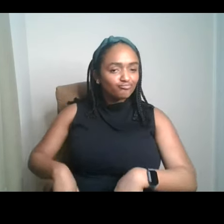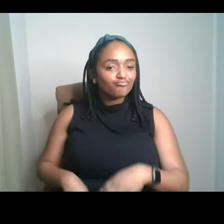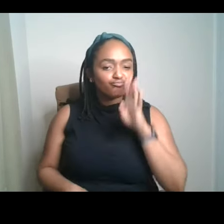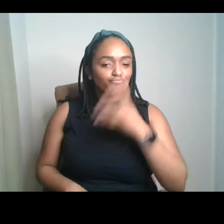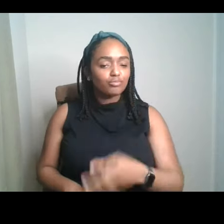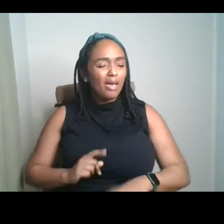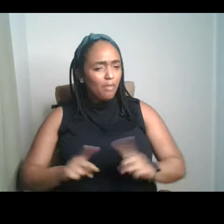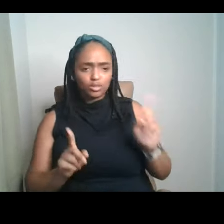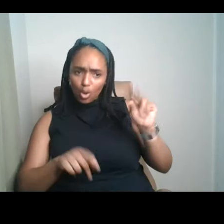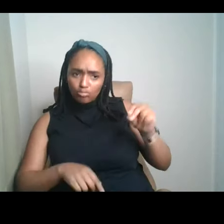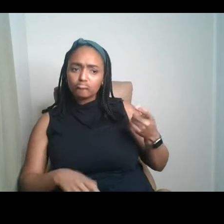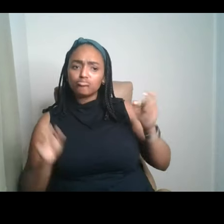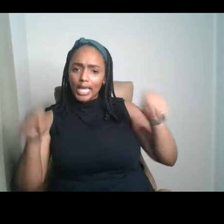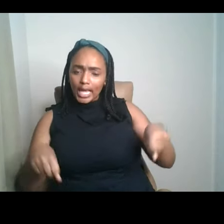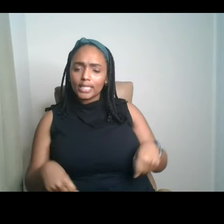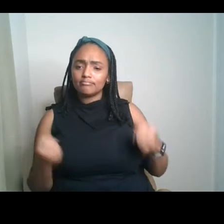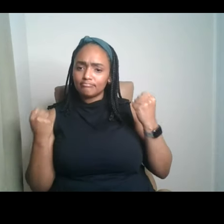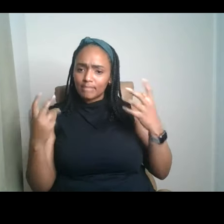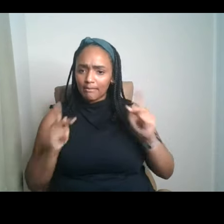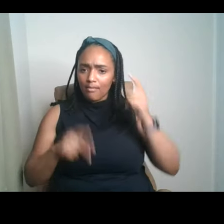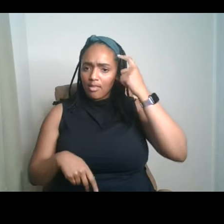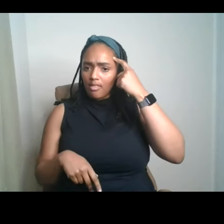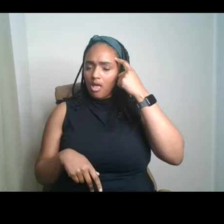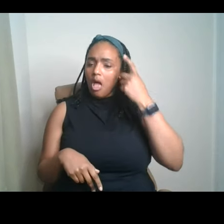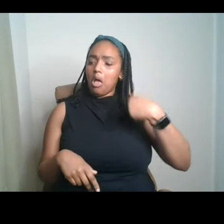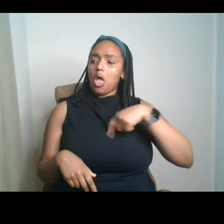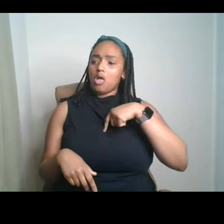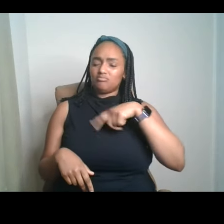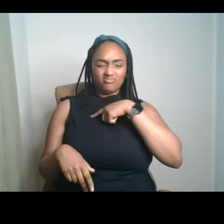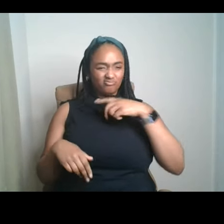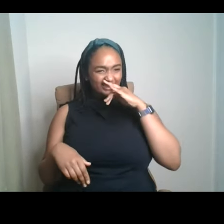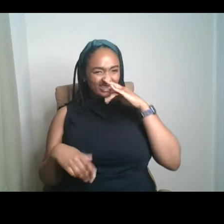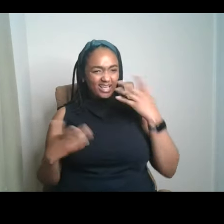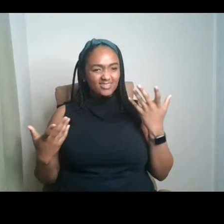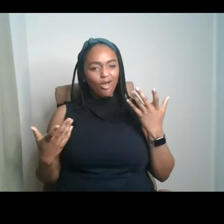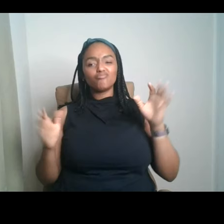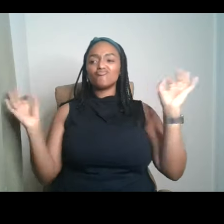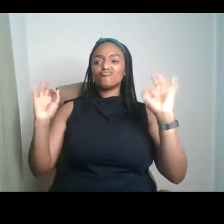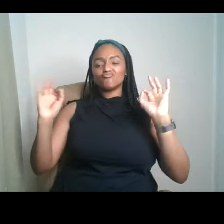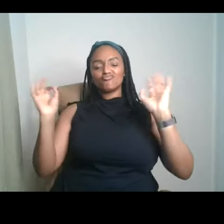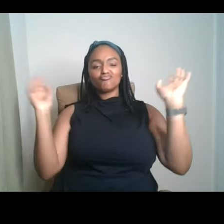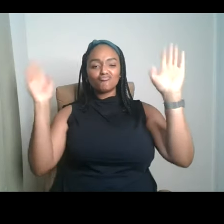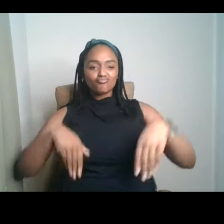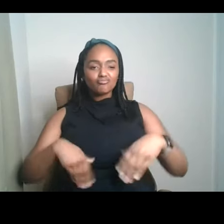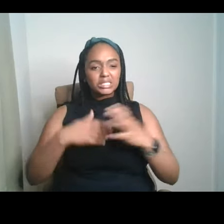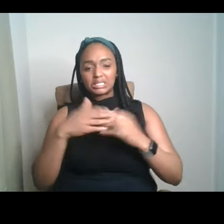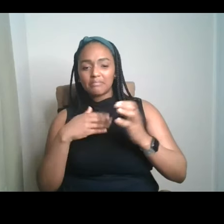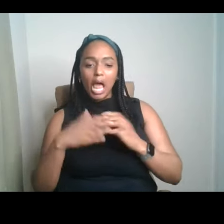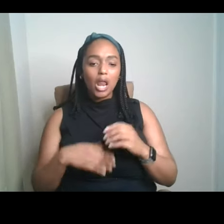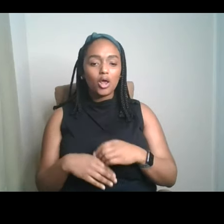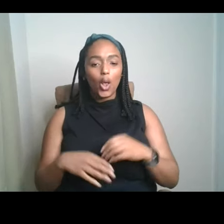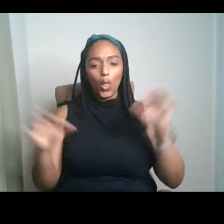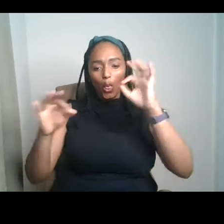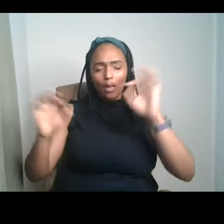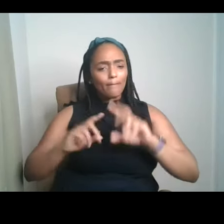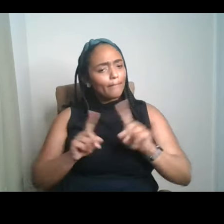Sometimes people say, "We're just kids, we don't know what we're talking about," but we know the difference between right and wrong. And even though we're kids, we know we have to stand